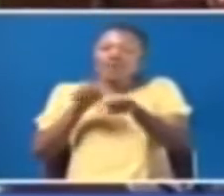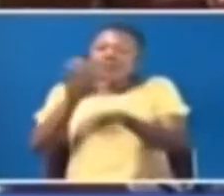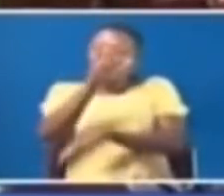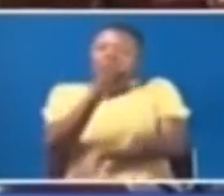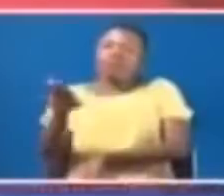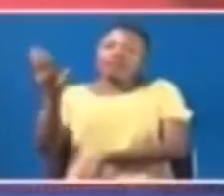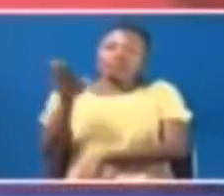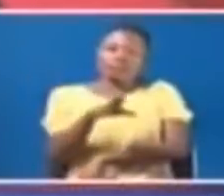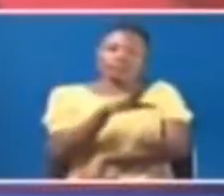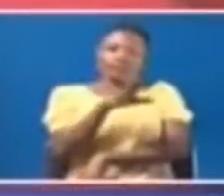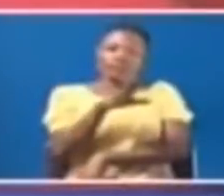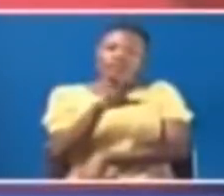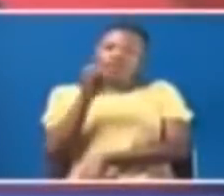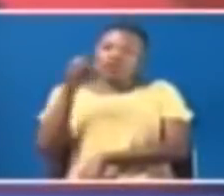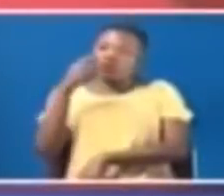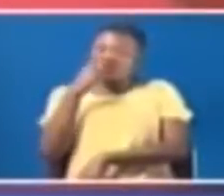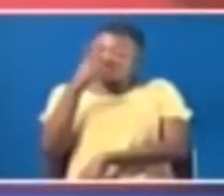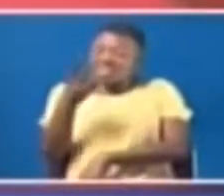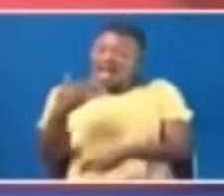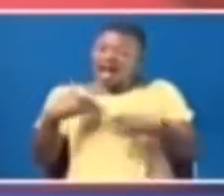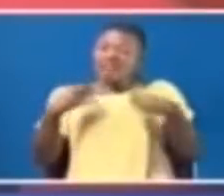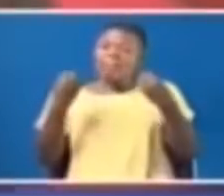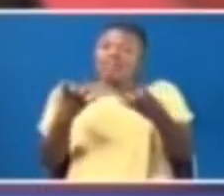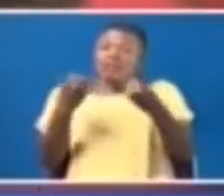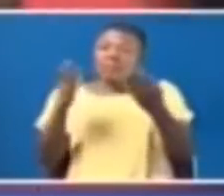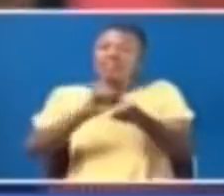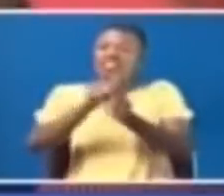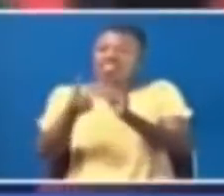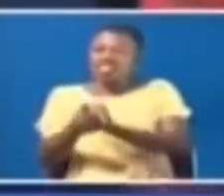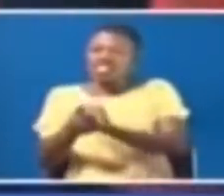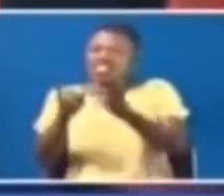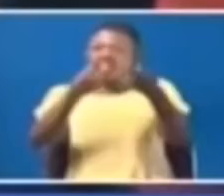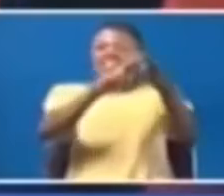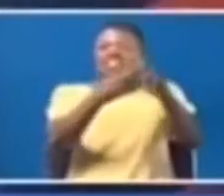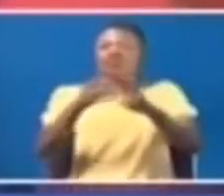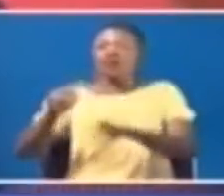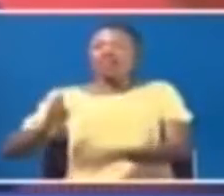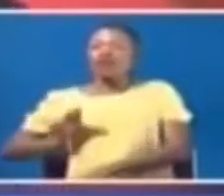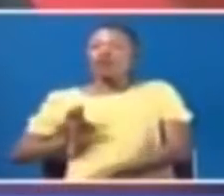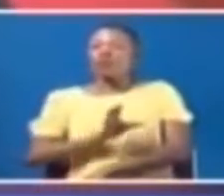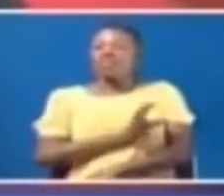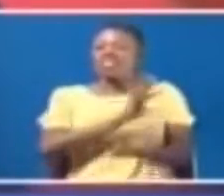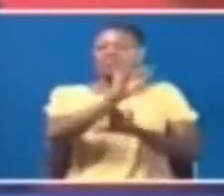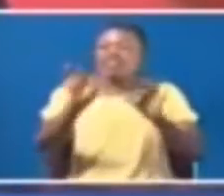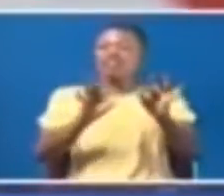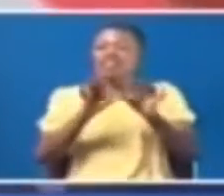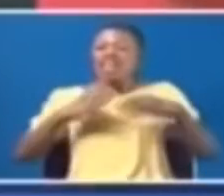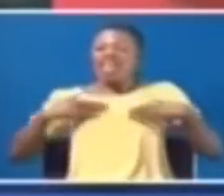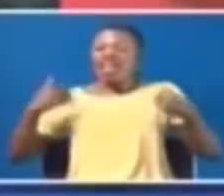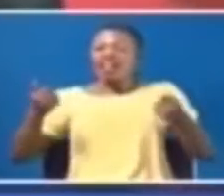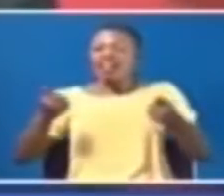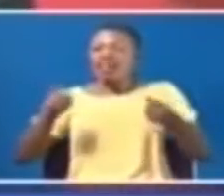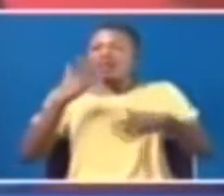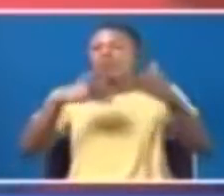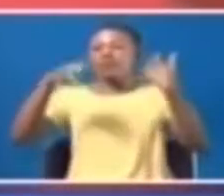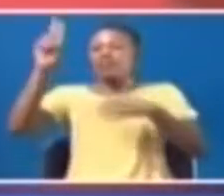bungeni. You will see there are also very many amendments that relate to other committees, and specifically the health committee where Professor